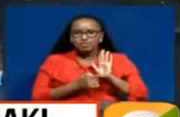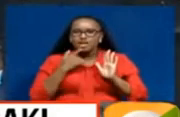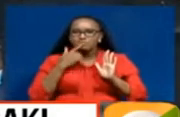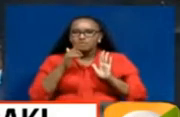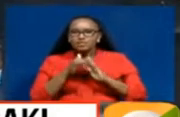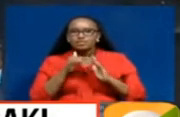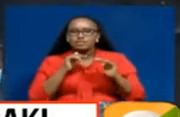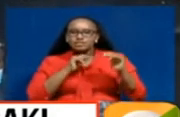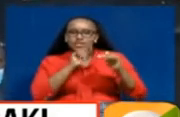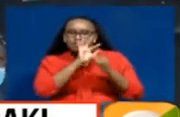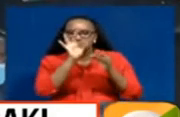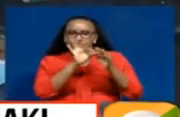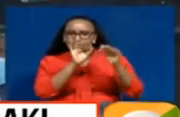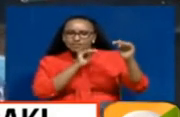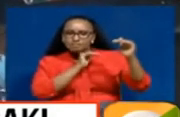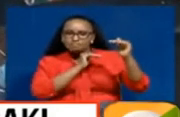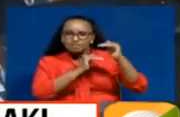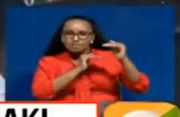This is minimum.